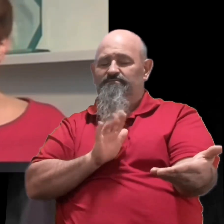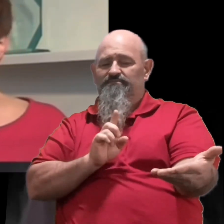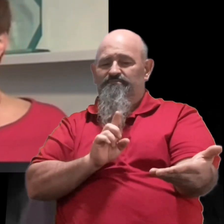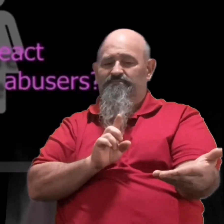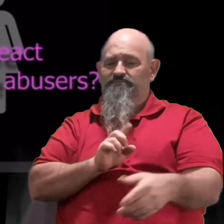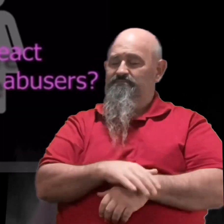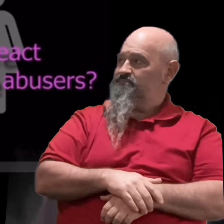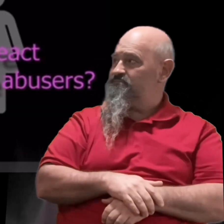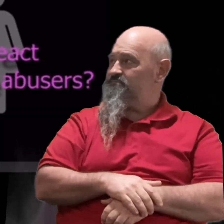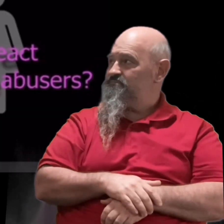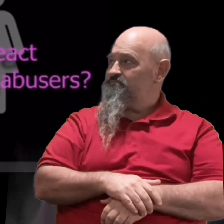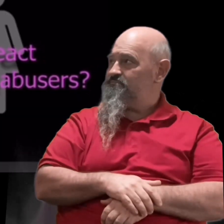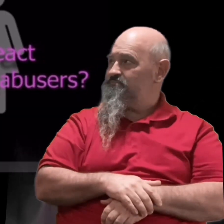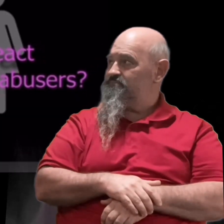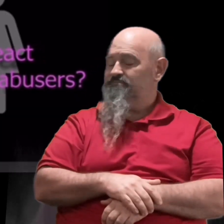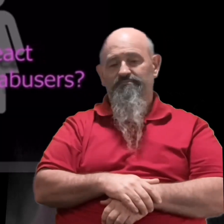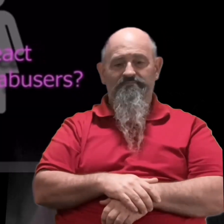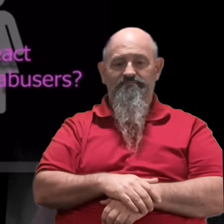us.